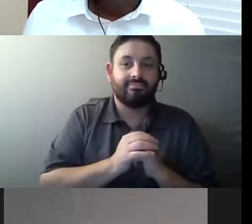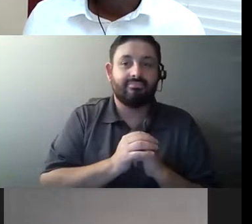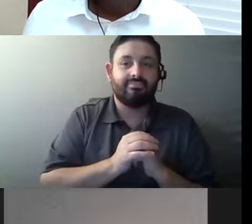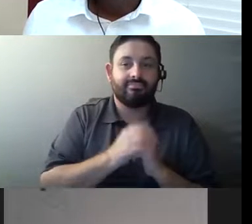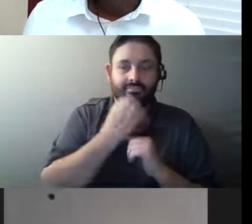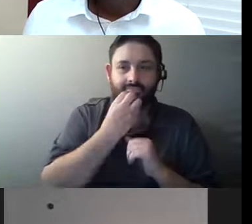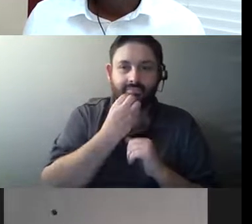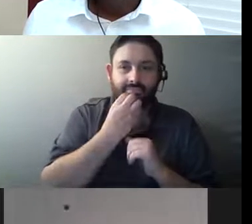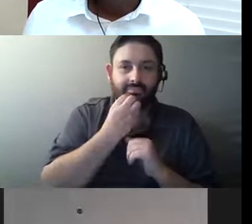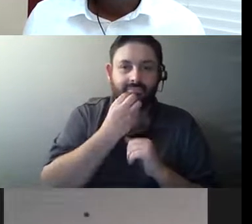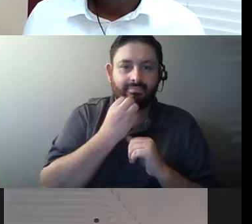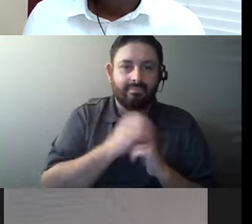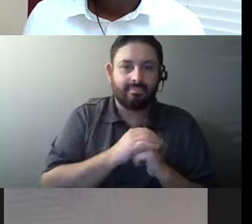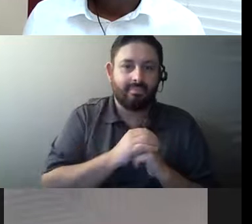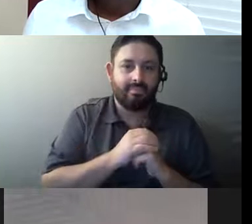Charlotte, you're muted.